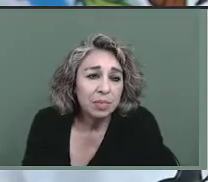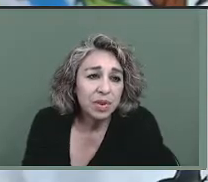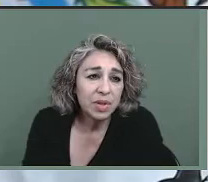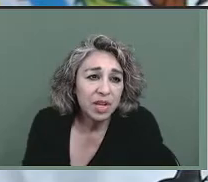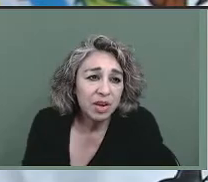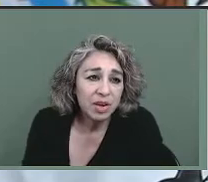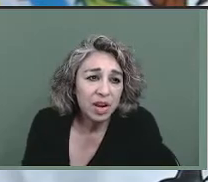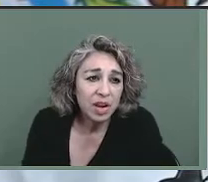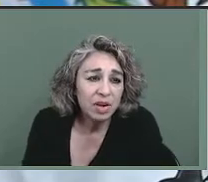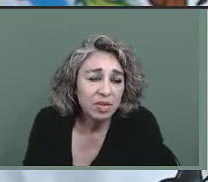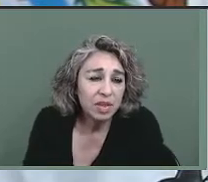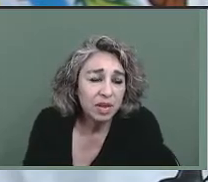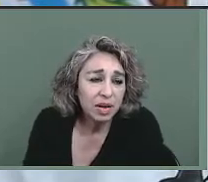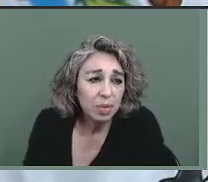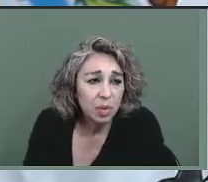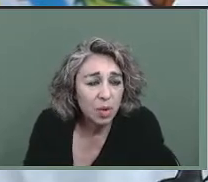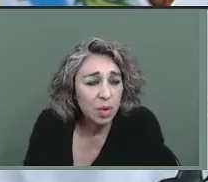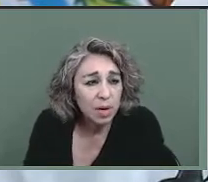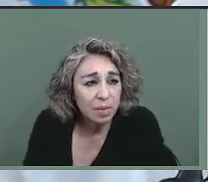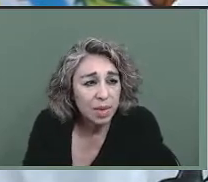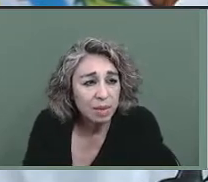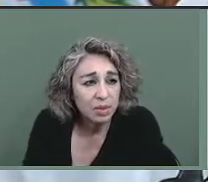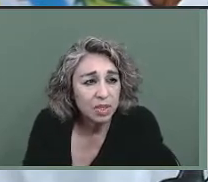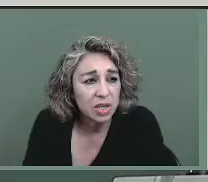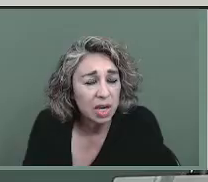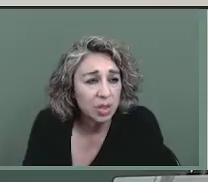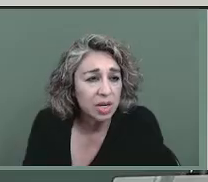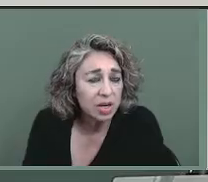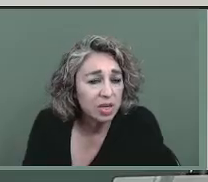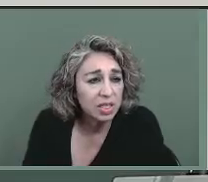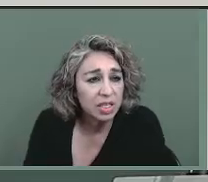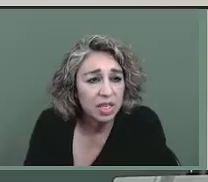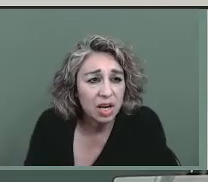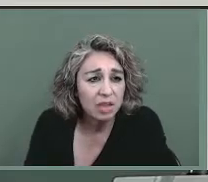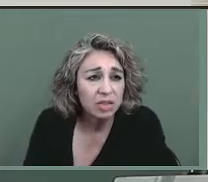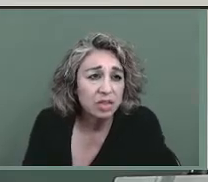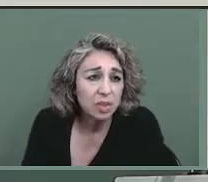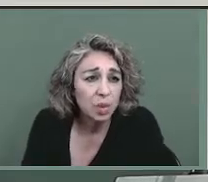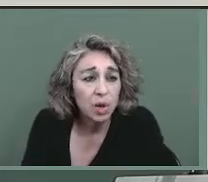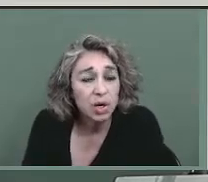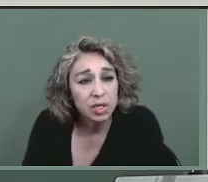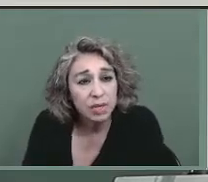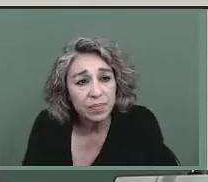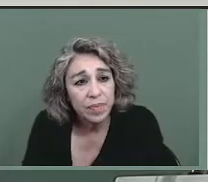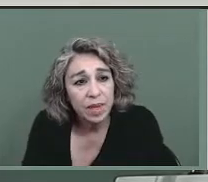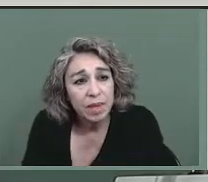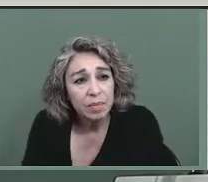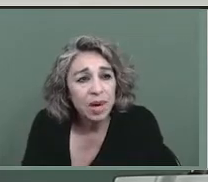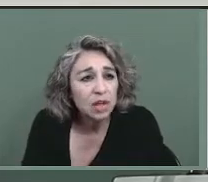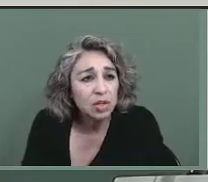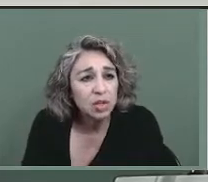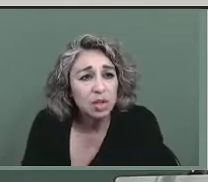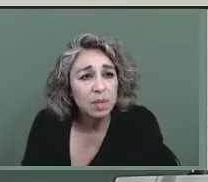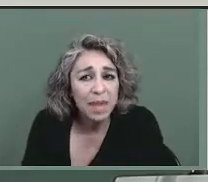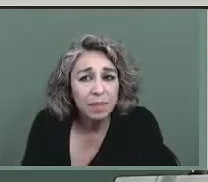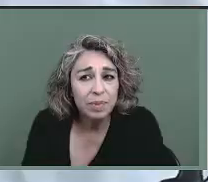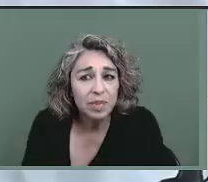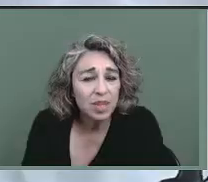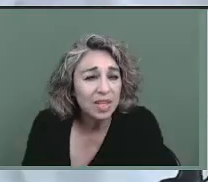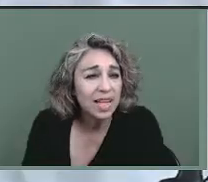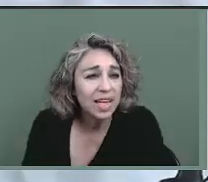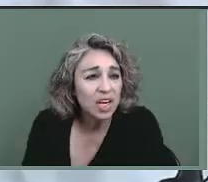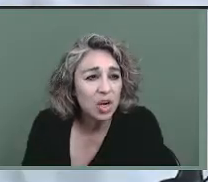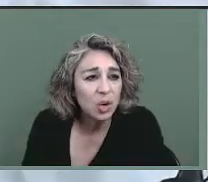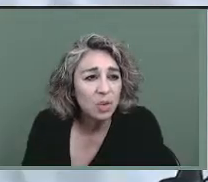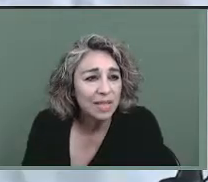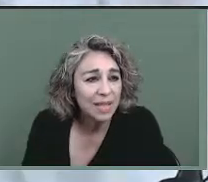It's important that you're here, that we want to be able to talk with the nurses, the doctors, the workers, but also to the people so